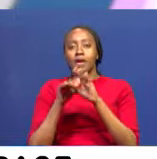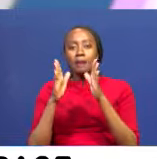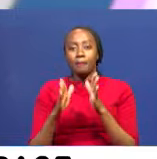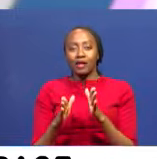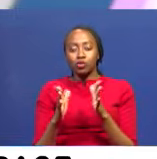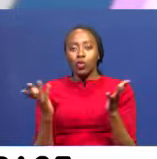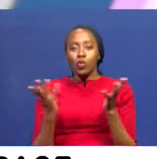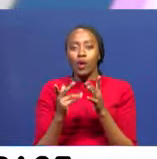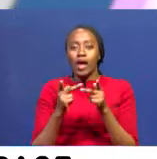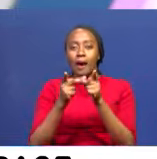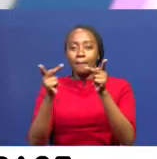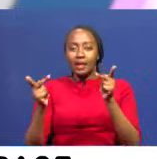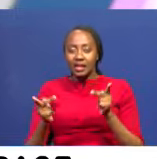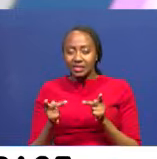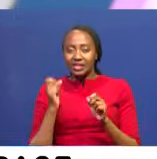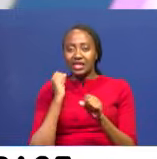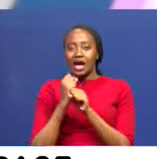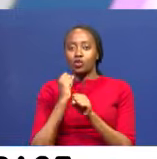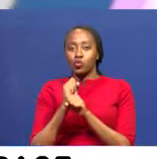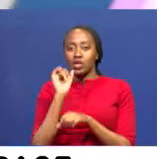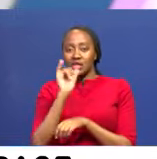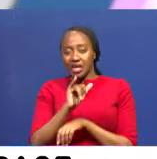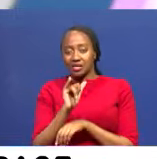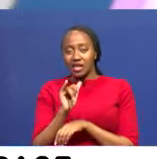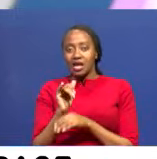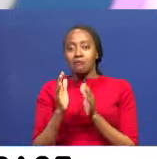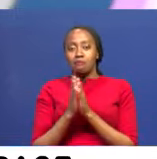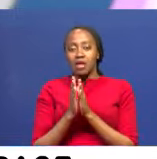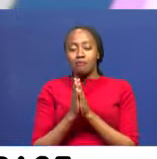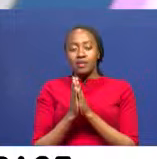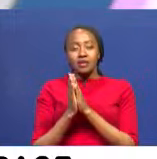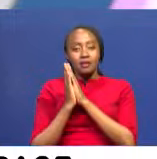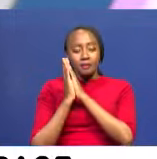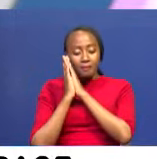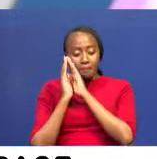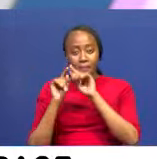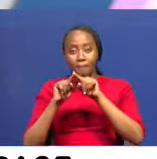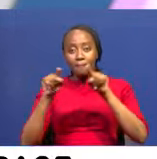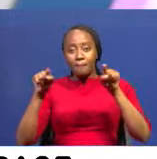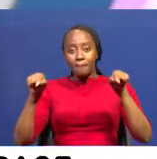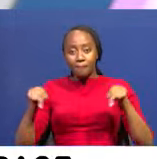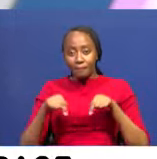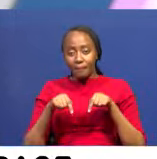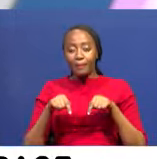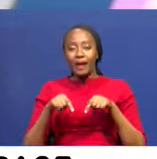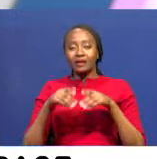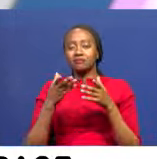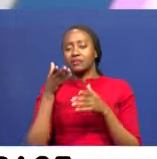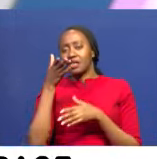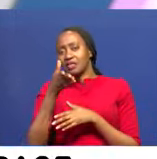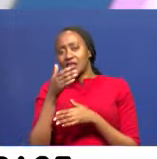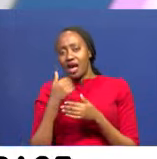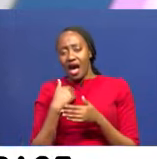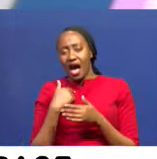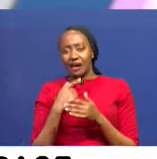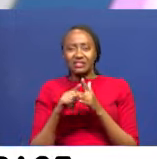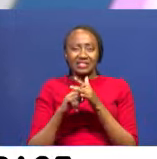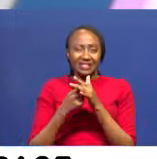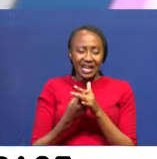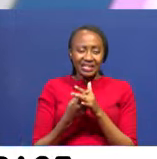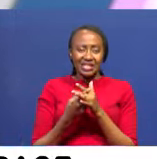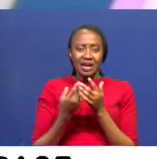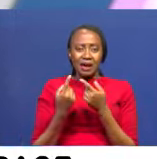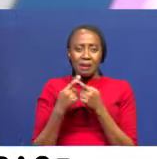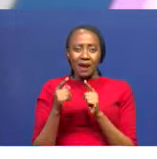There are places where they're doing it, even on the bedside in the wards. So it's something that has already started to make